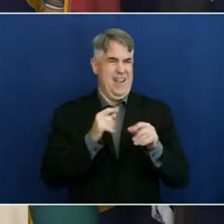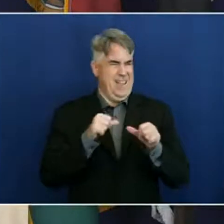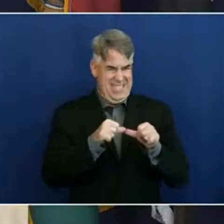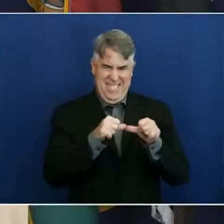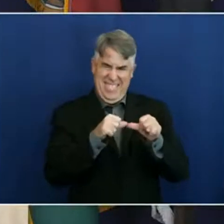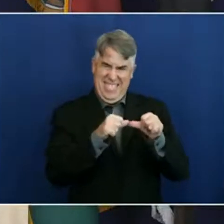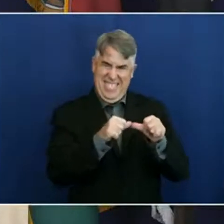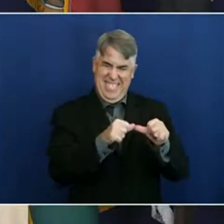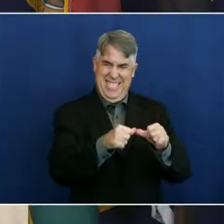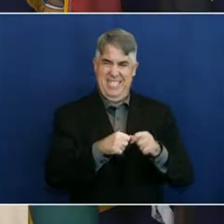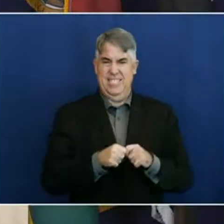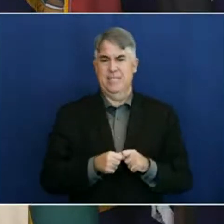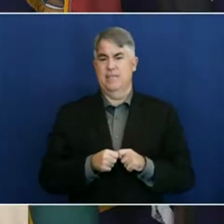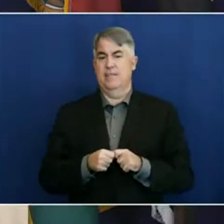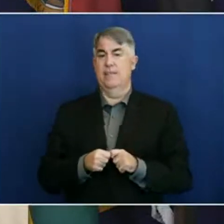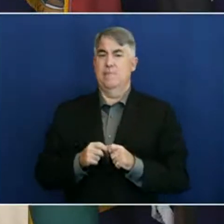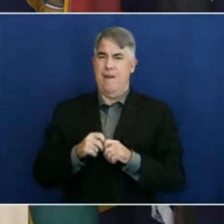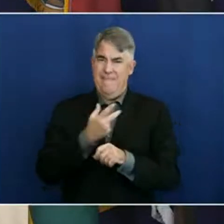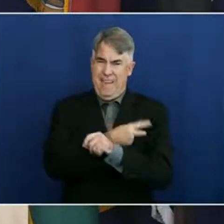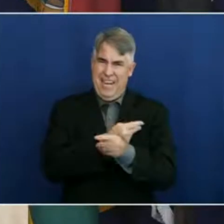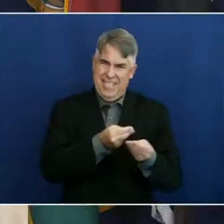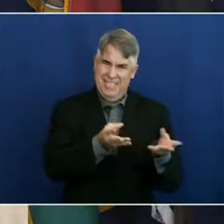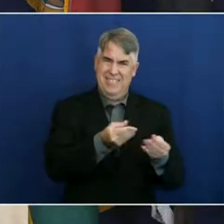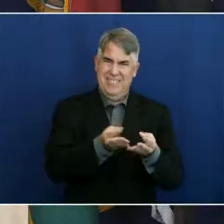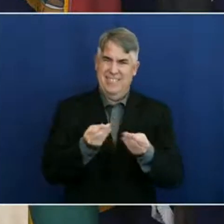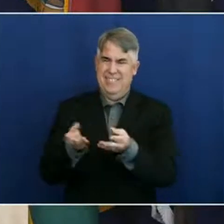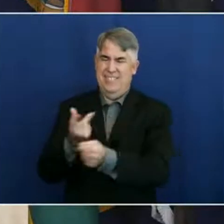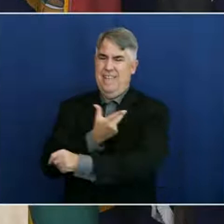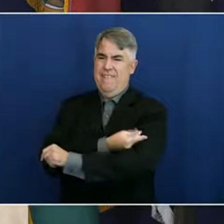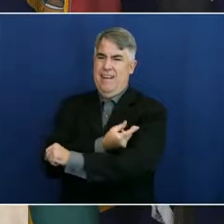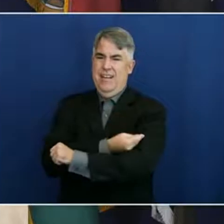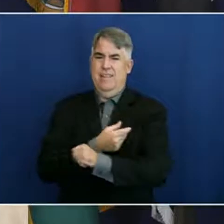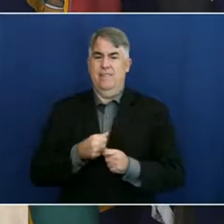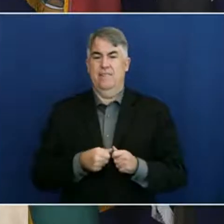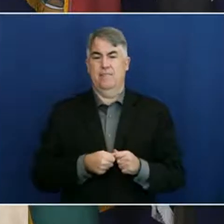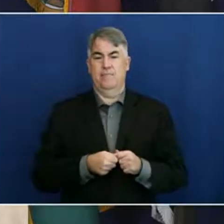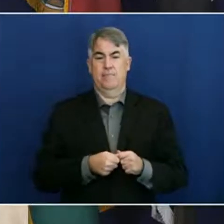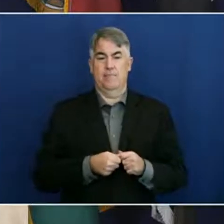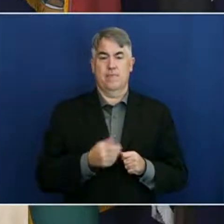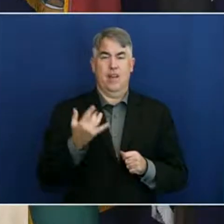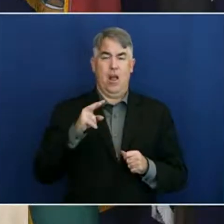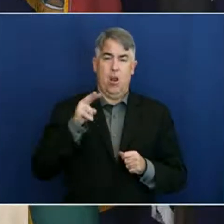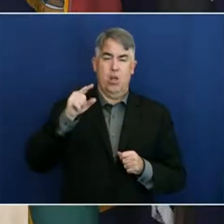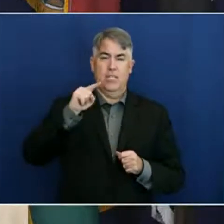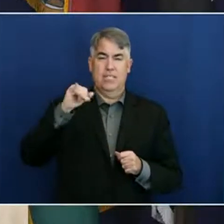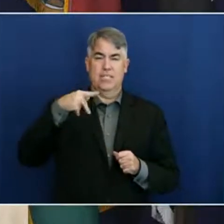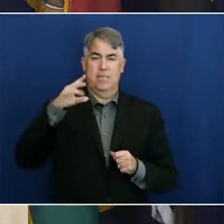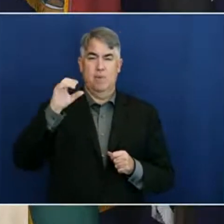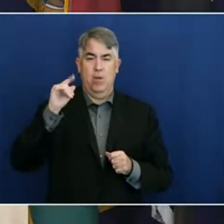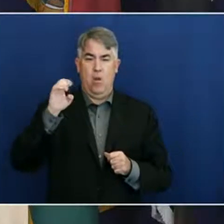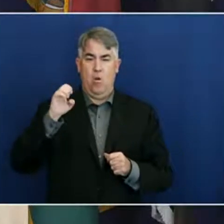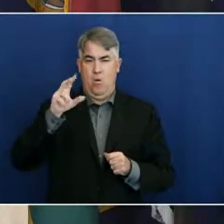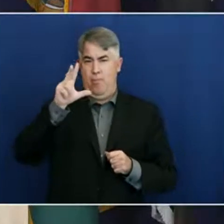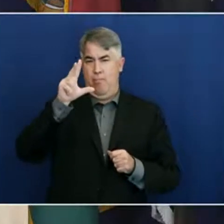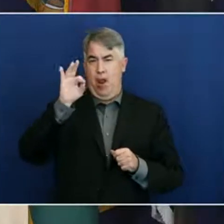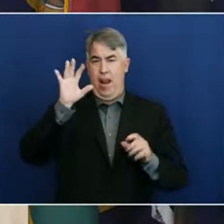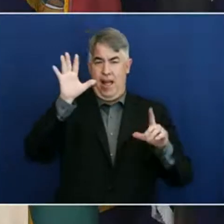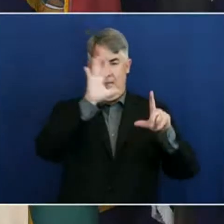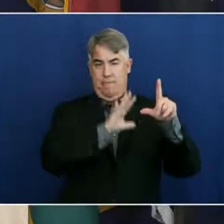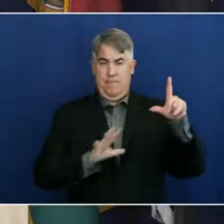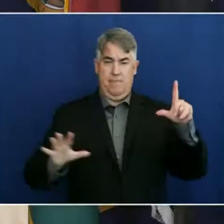to note that in 10 out of the 39 most impacted zip codes in San Diego County that were designated health equity zip codes,